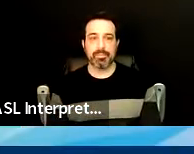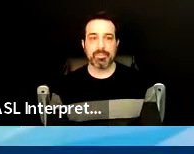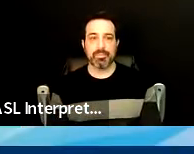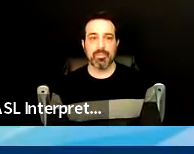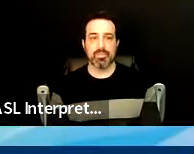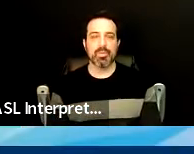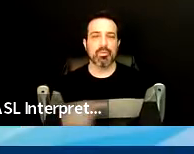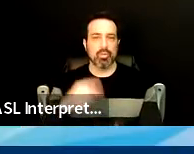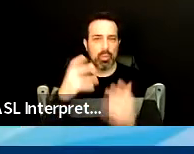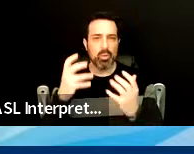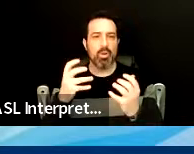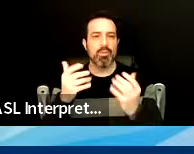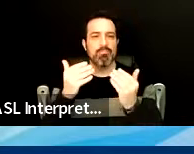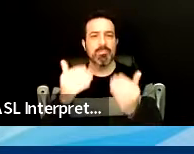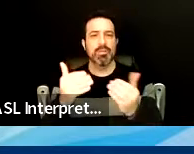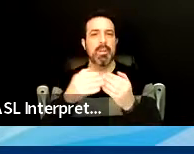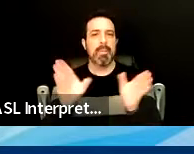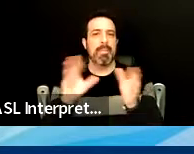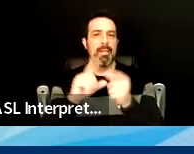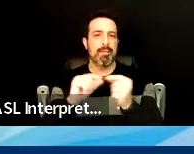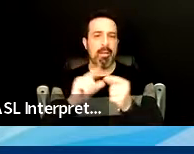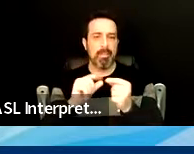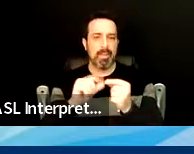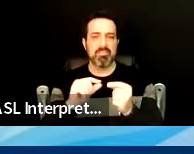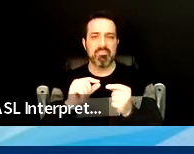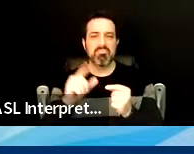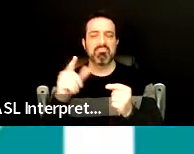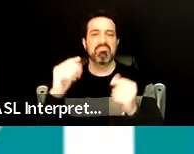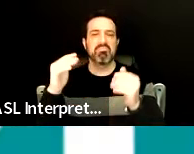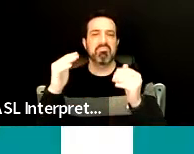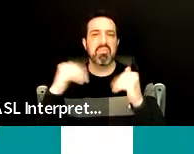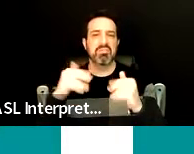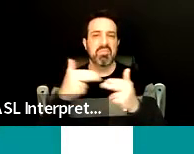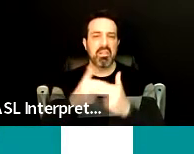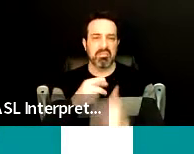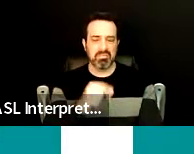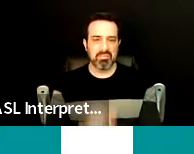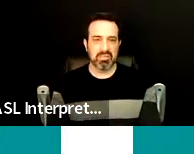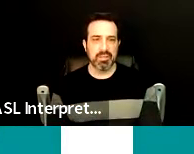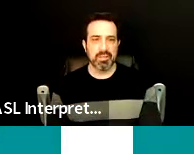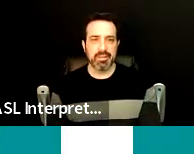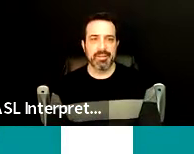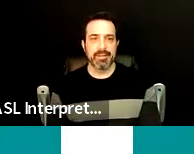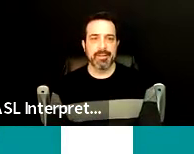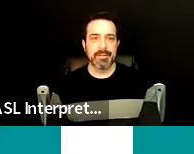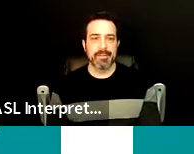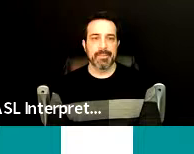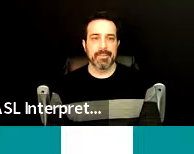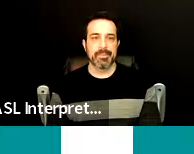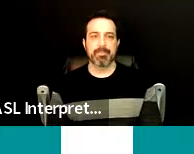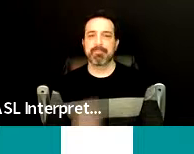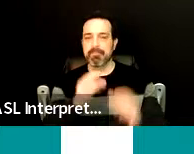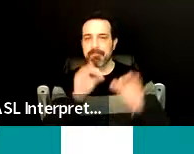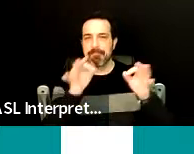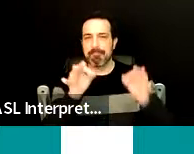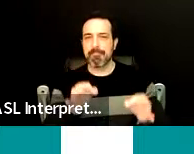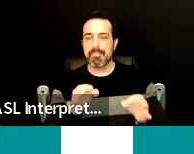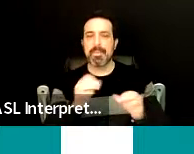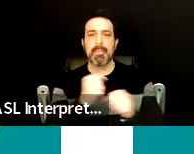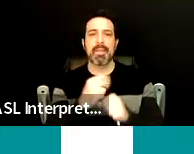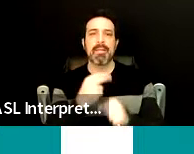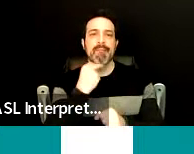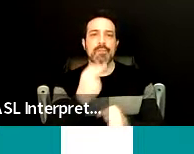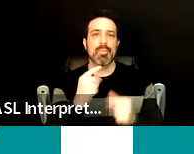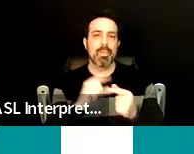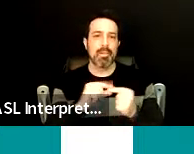So we do want to move into public comment. You can go ahead to the next slide. So our instructions to make verbal